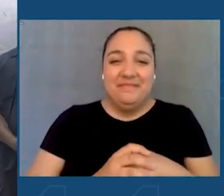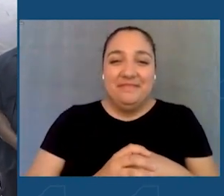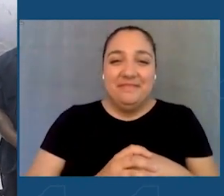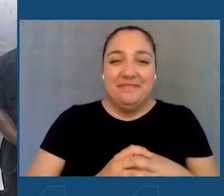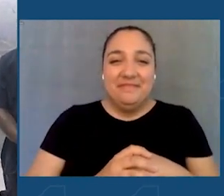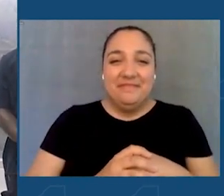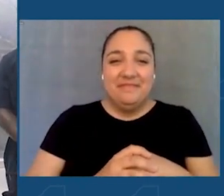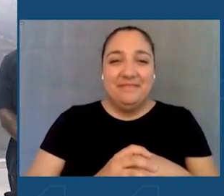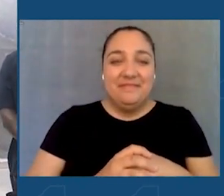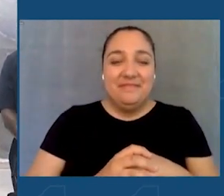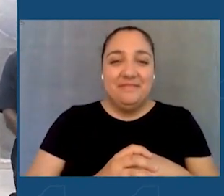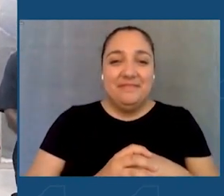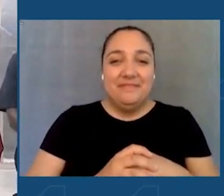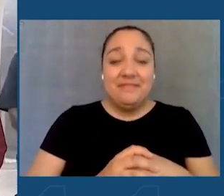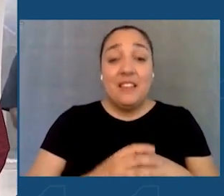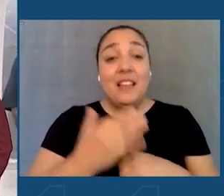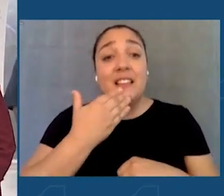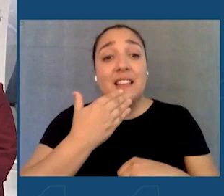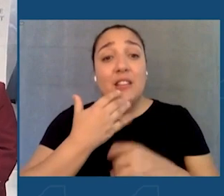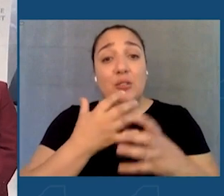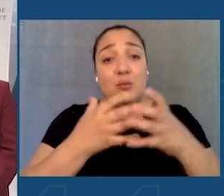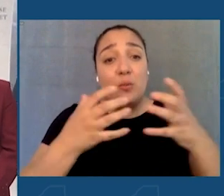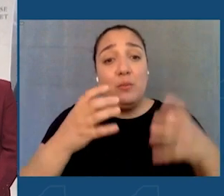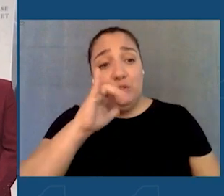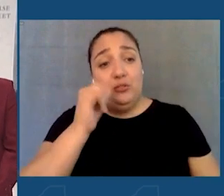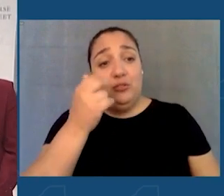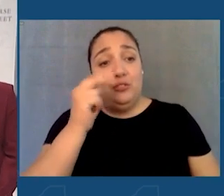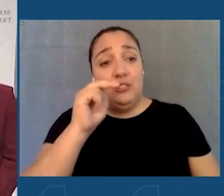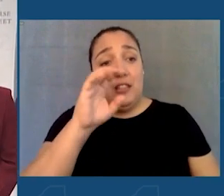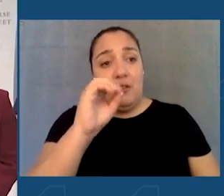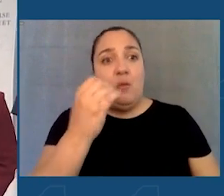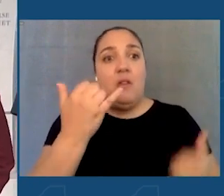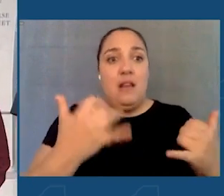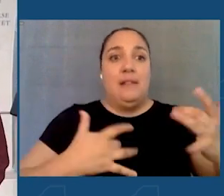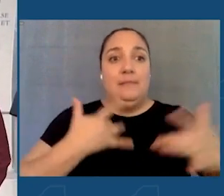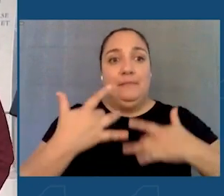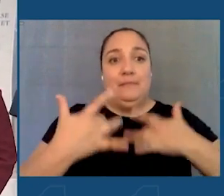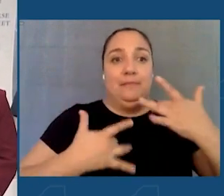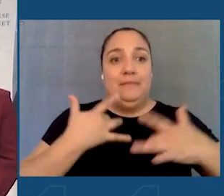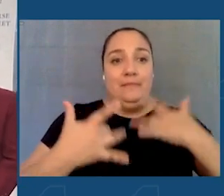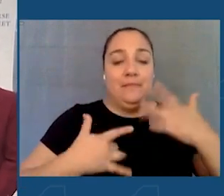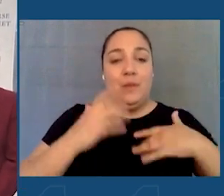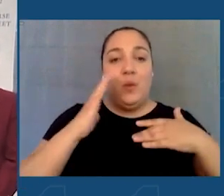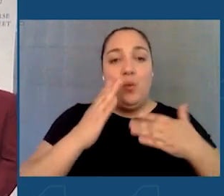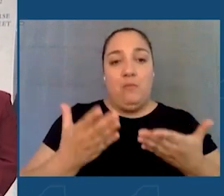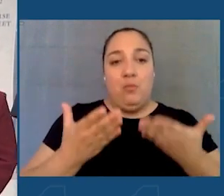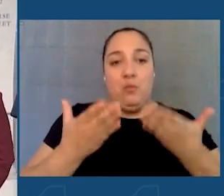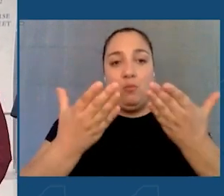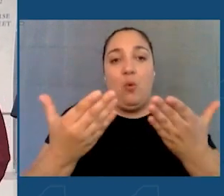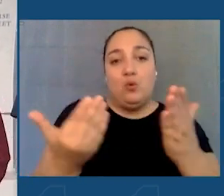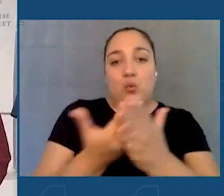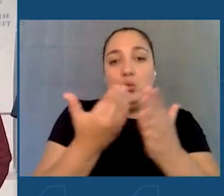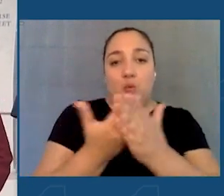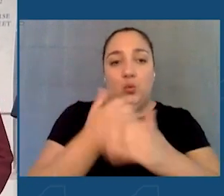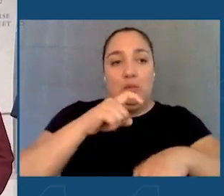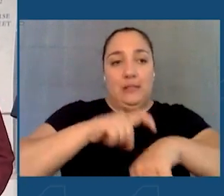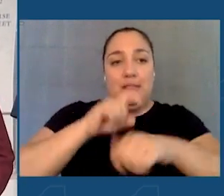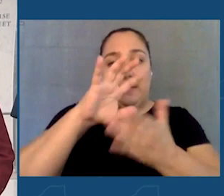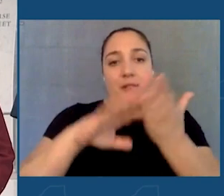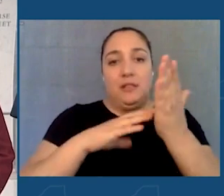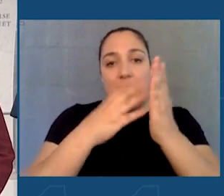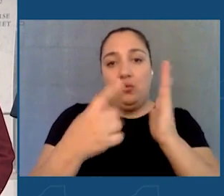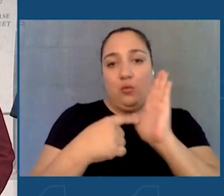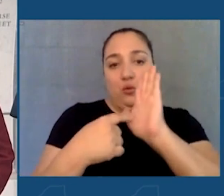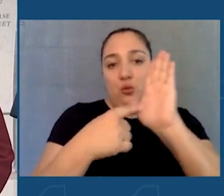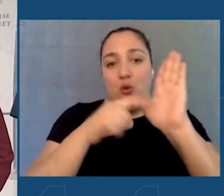Thank you very much, Jano. We're so excited that this week we will be putting out the proposed new timetable showing Long Island Railroad service after the